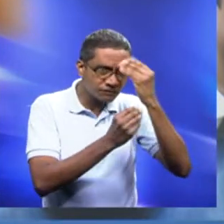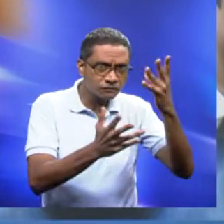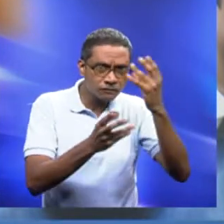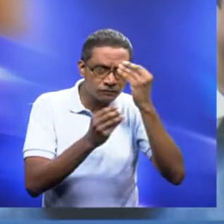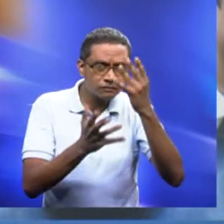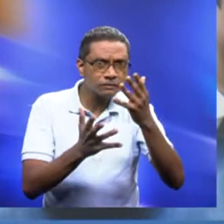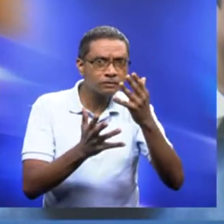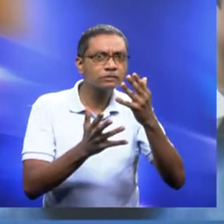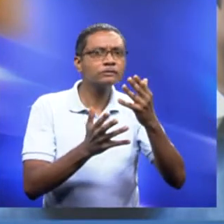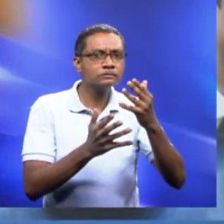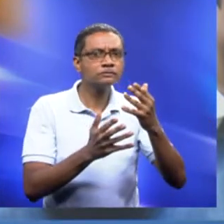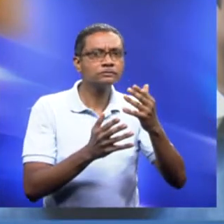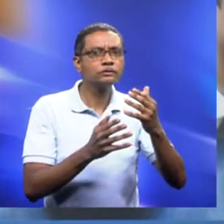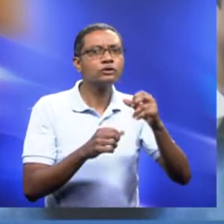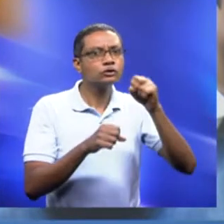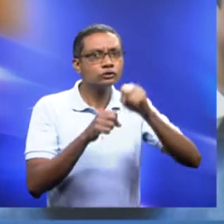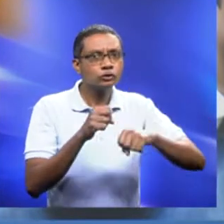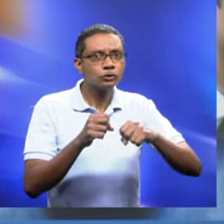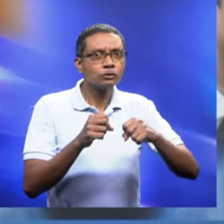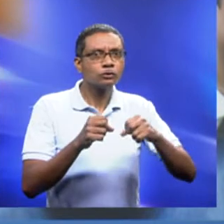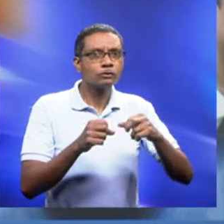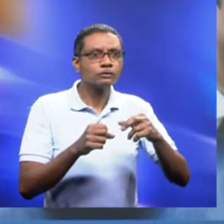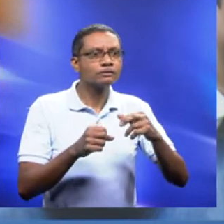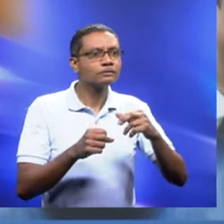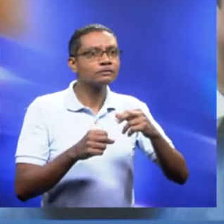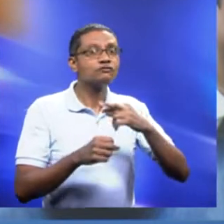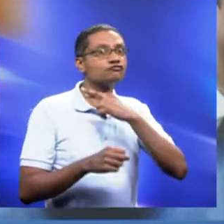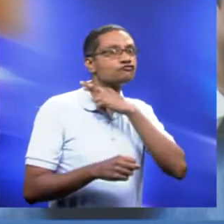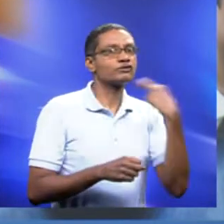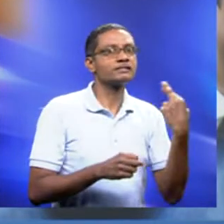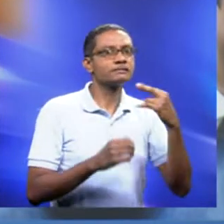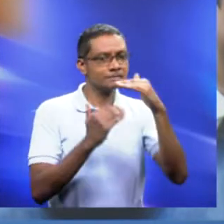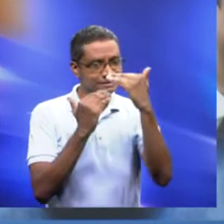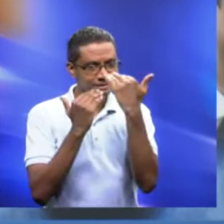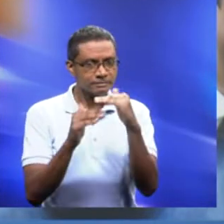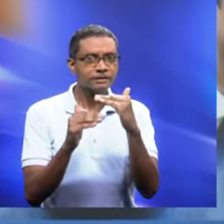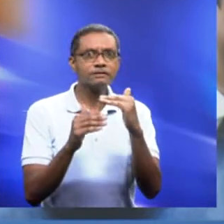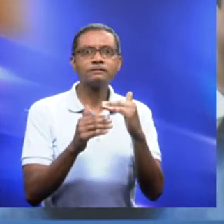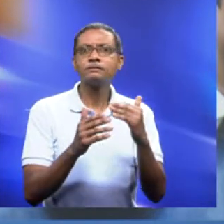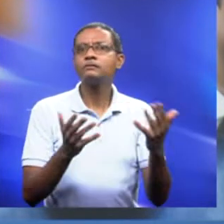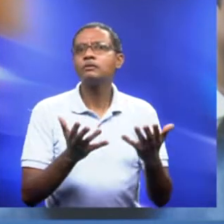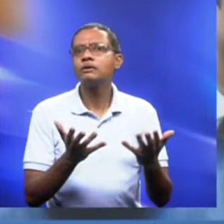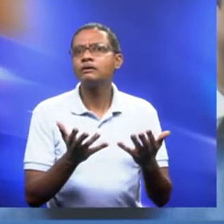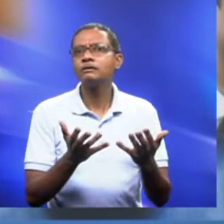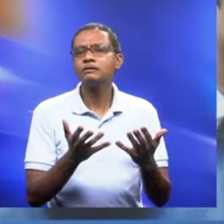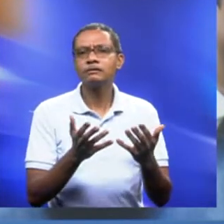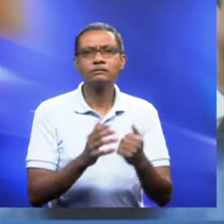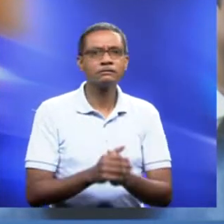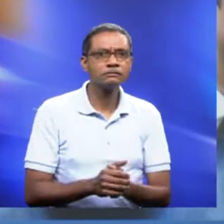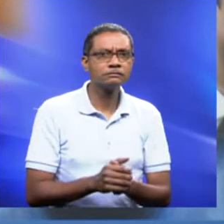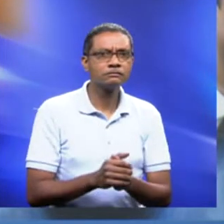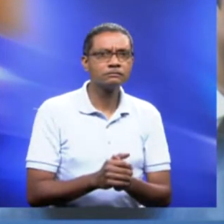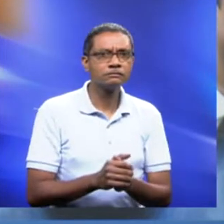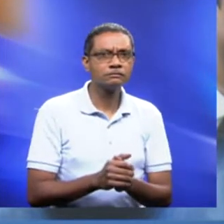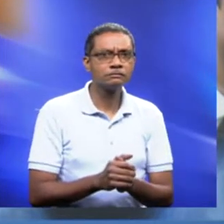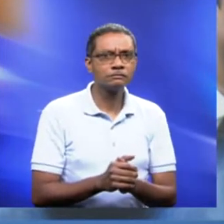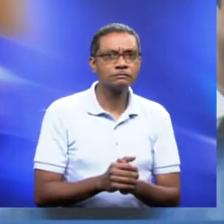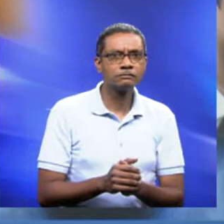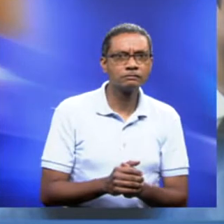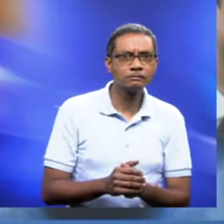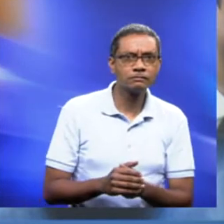could minimize or eliminate the possible threats of enterprise solutions, such as advanced